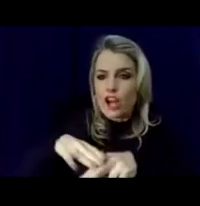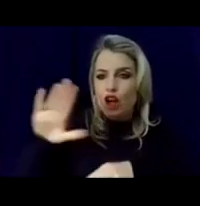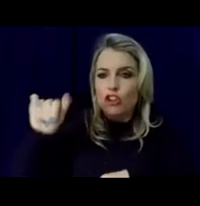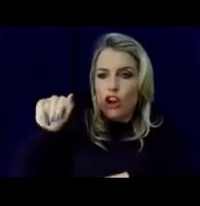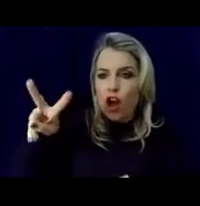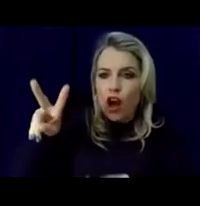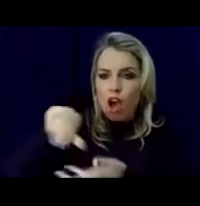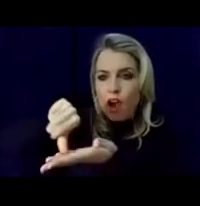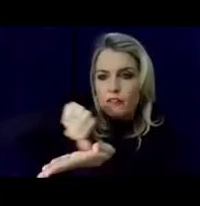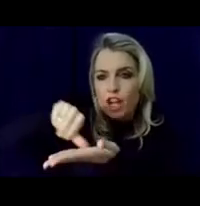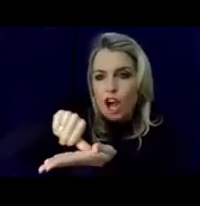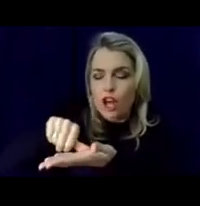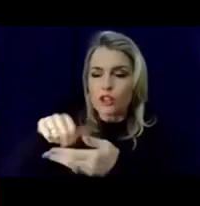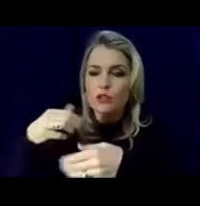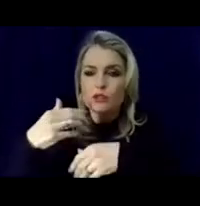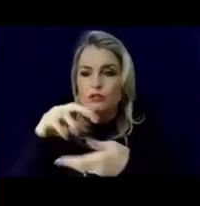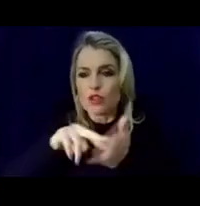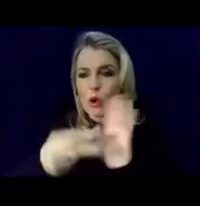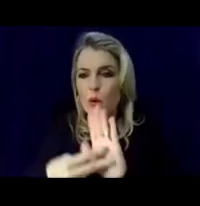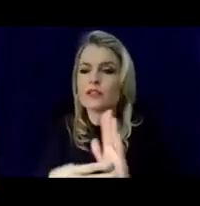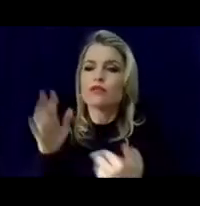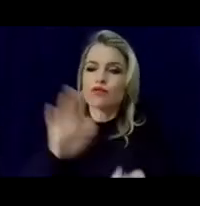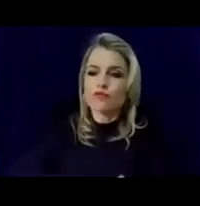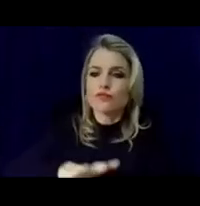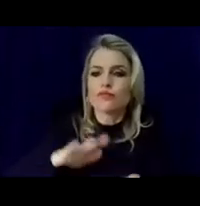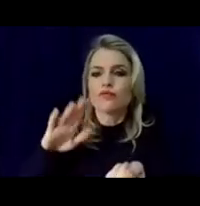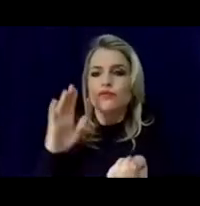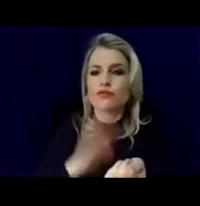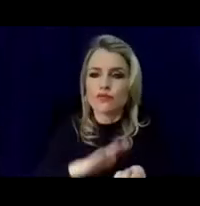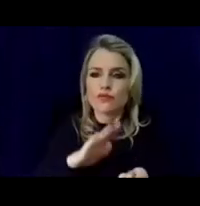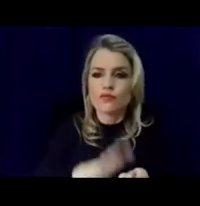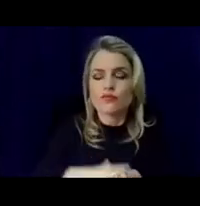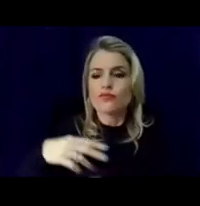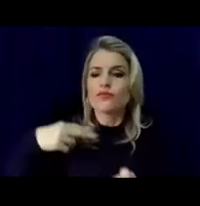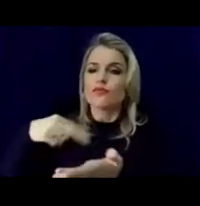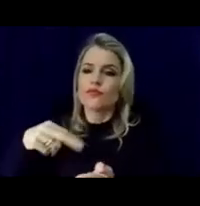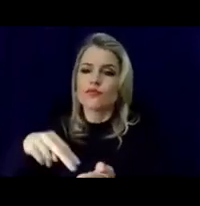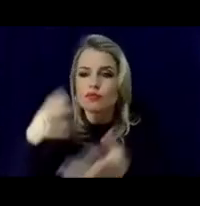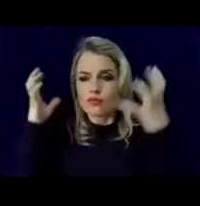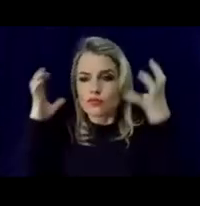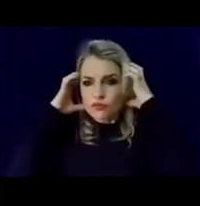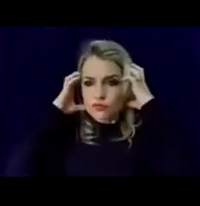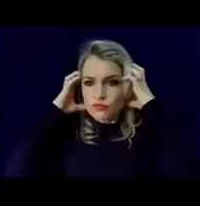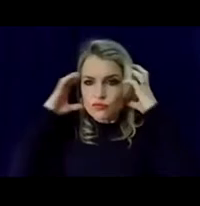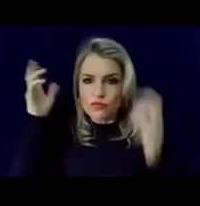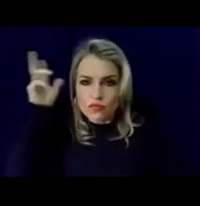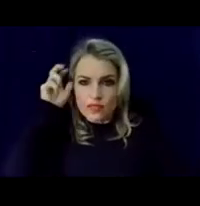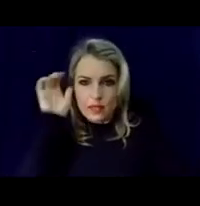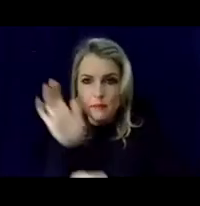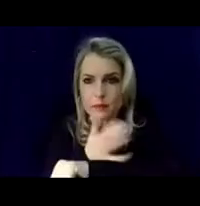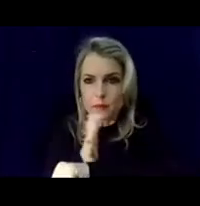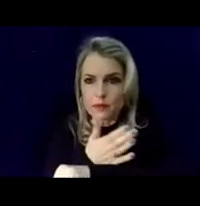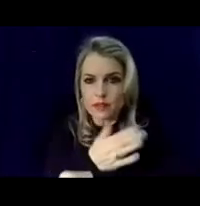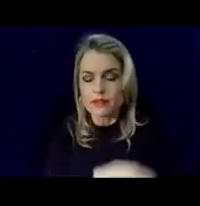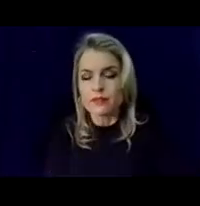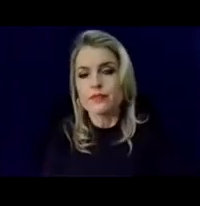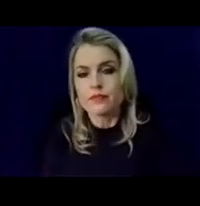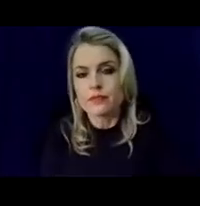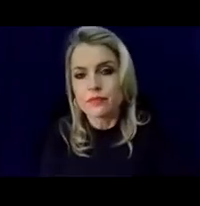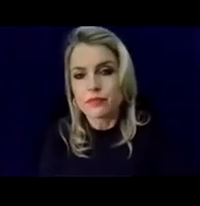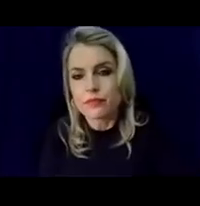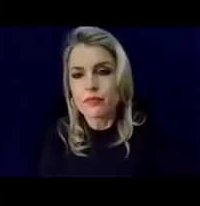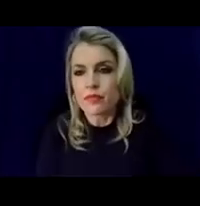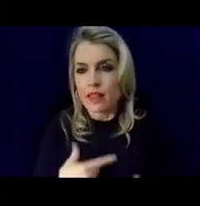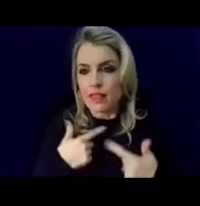Nima bounces up the street in time with the song still playing in her puffy over-the-ear headphones. Interior.